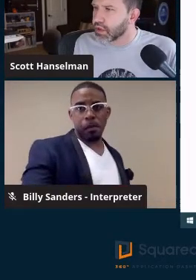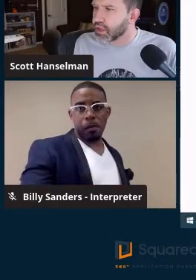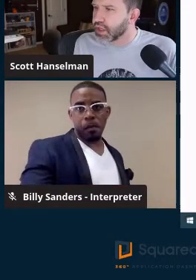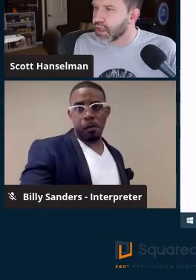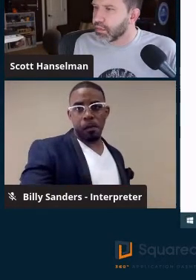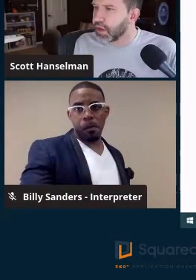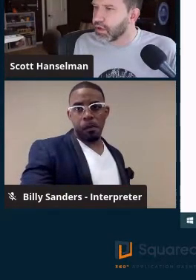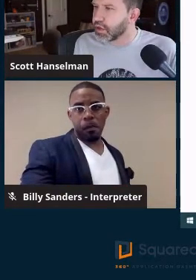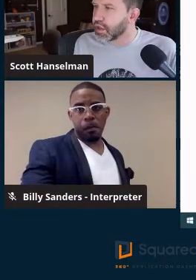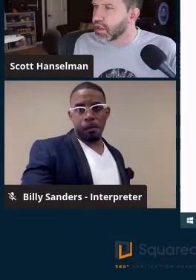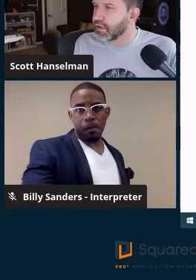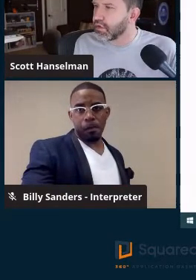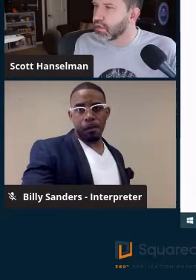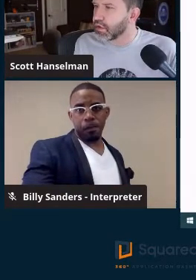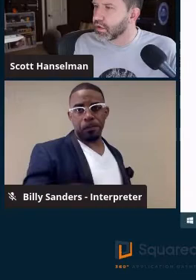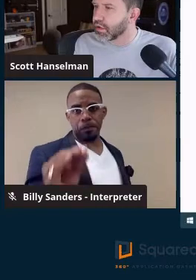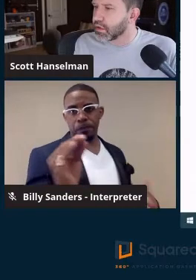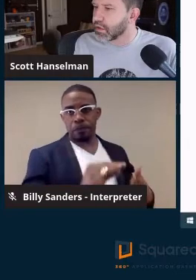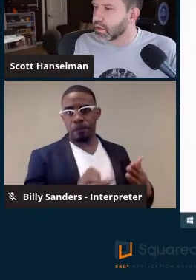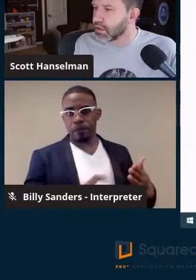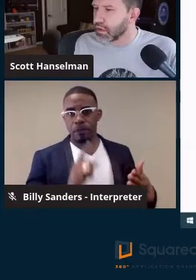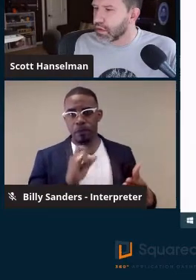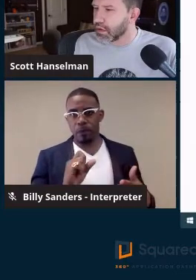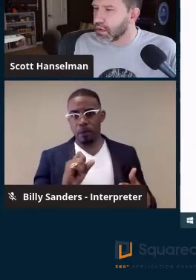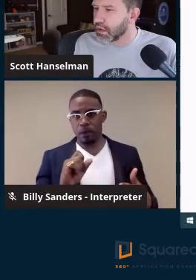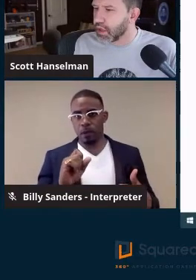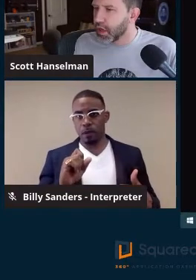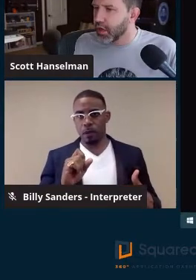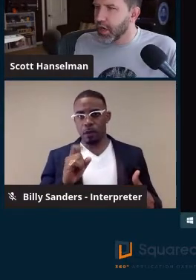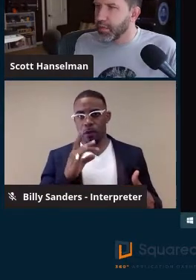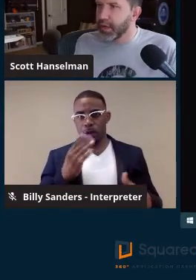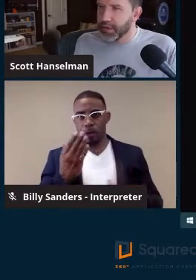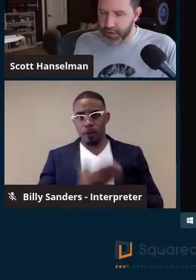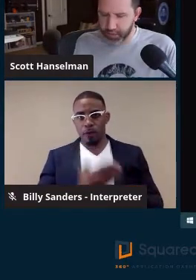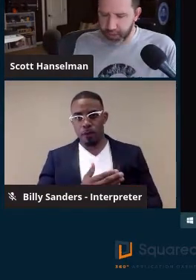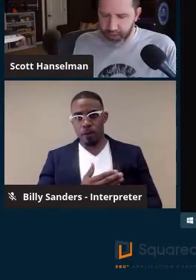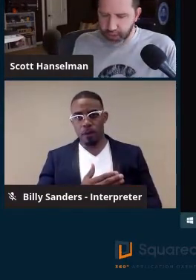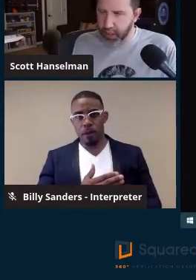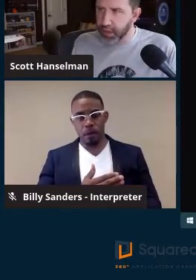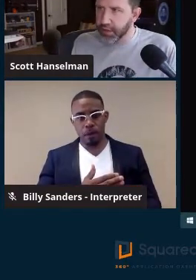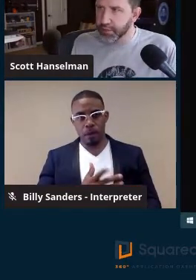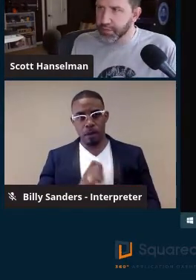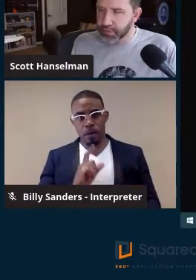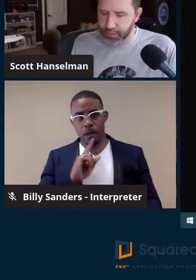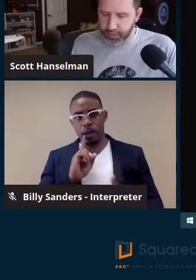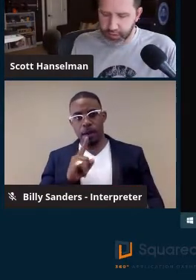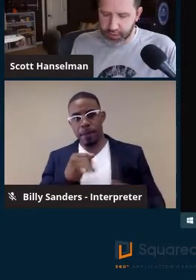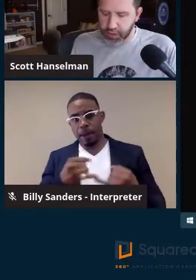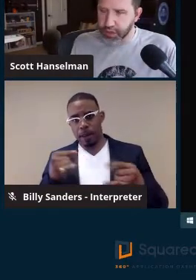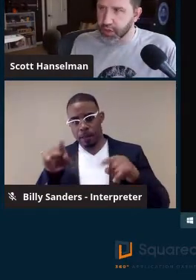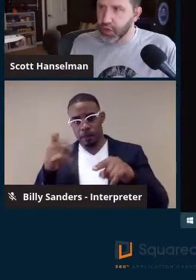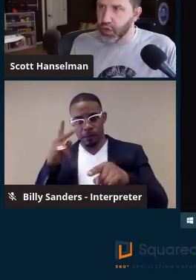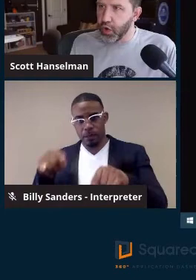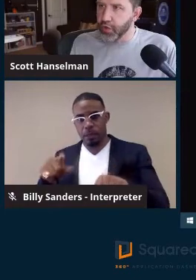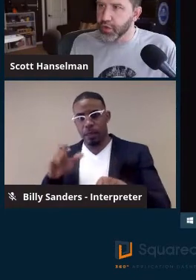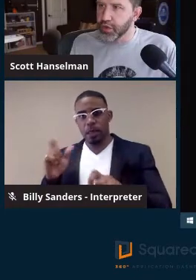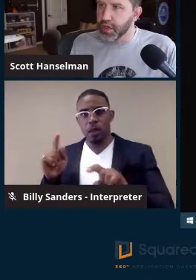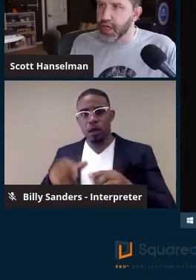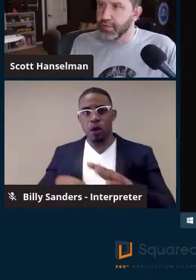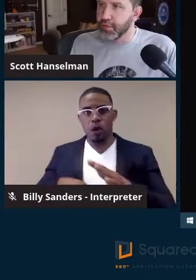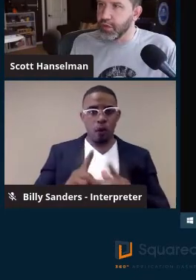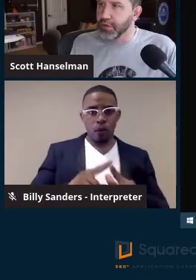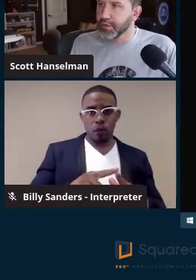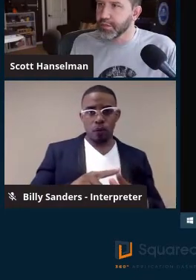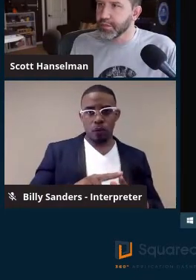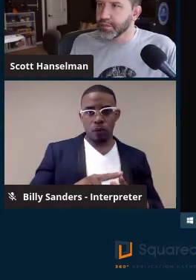and I'll stick it in my utility folder. And then I'll come out to the command line. Let's go over to